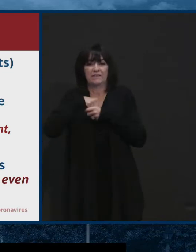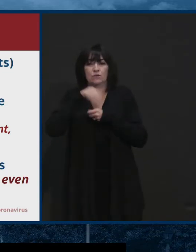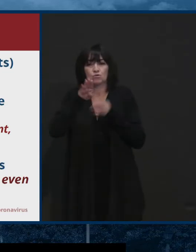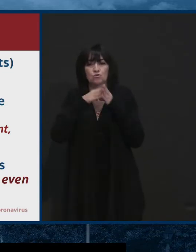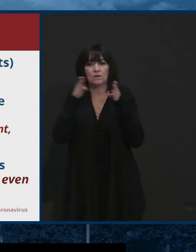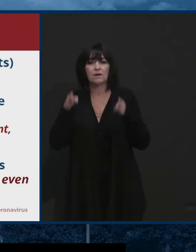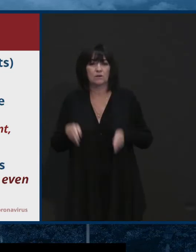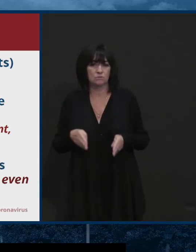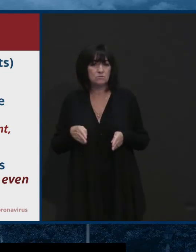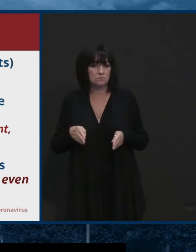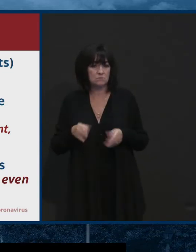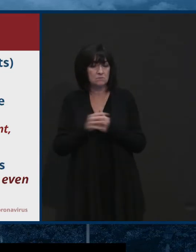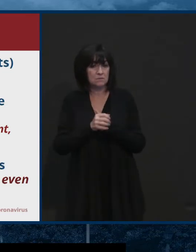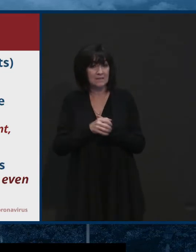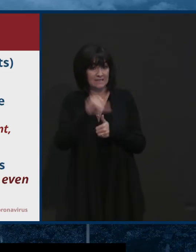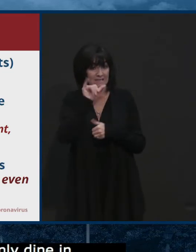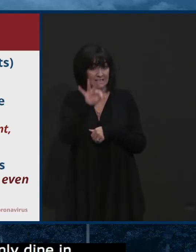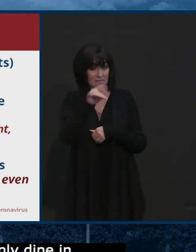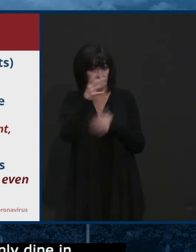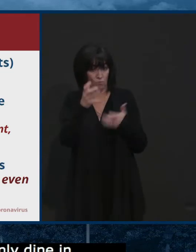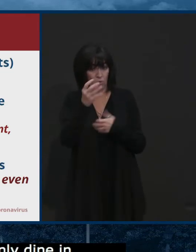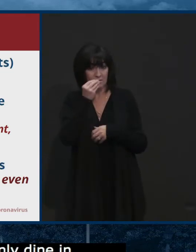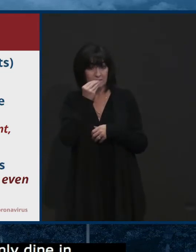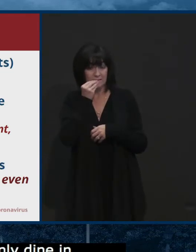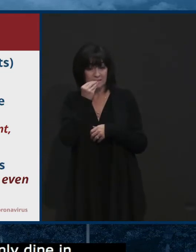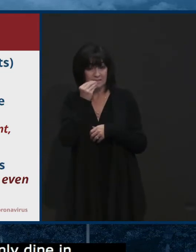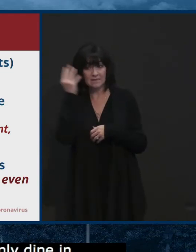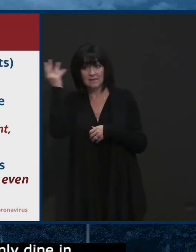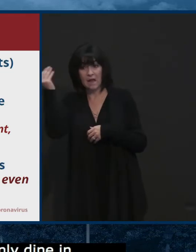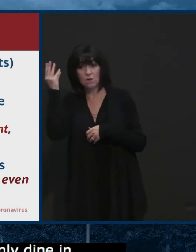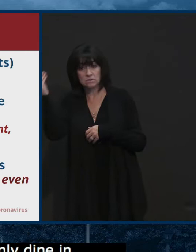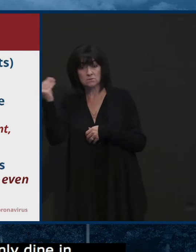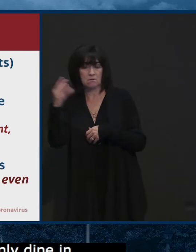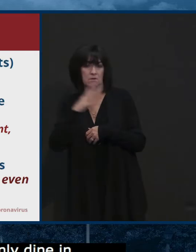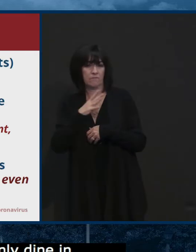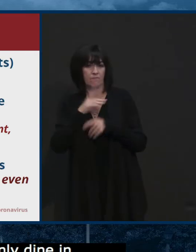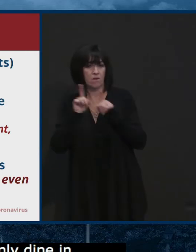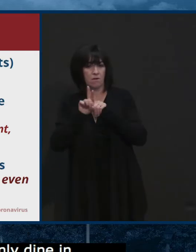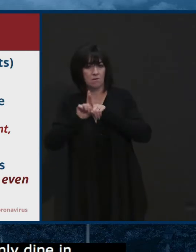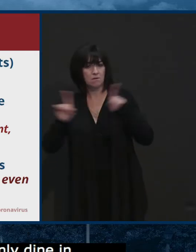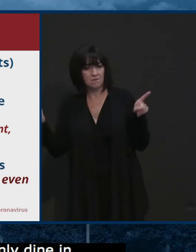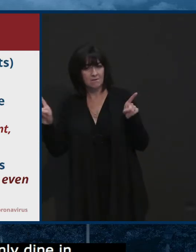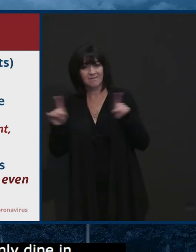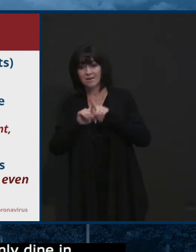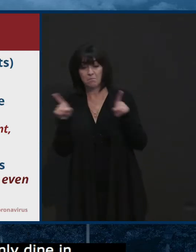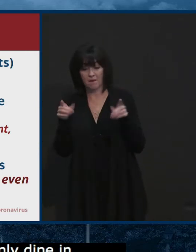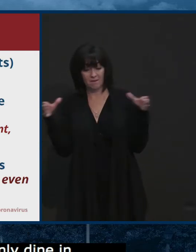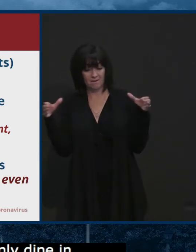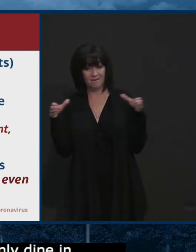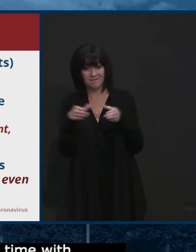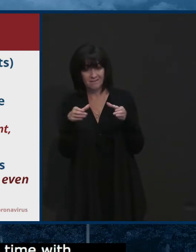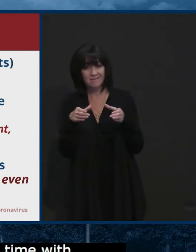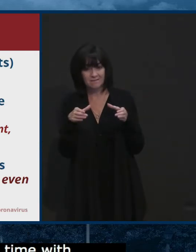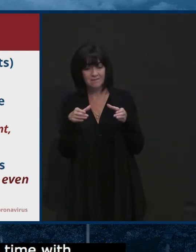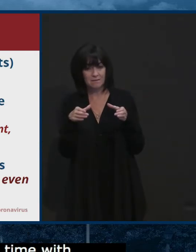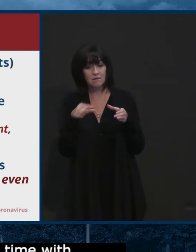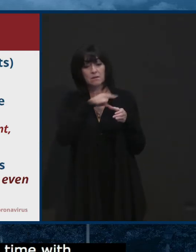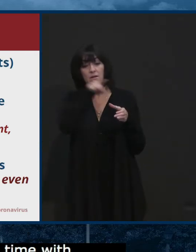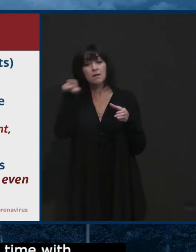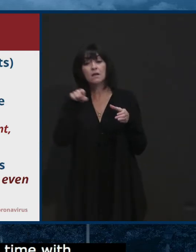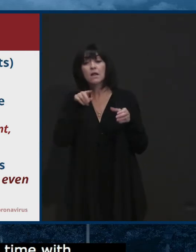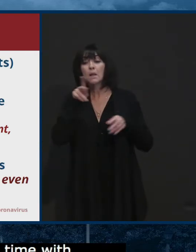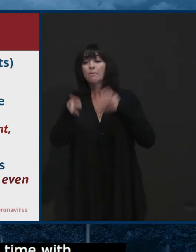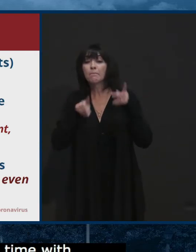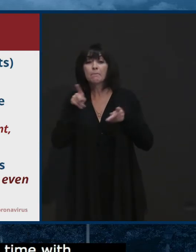and distanced, that's better, but don't spend time with people outside of your household. And if